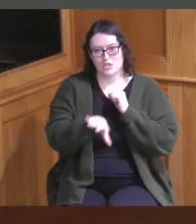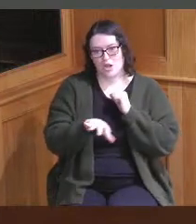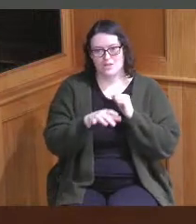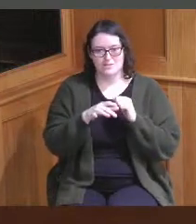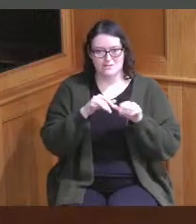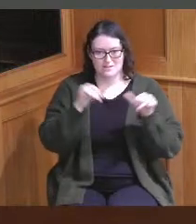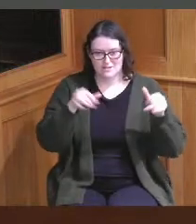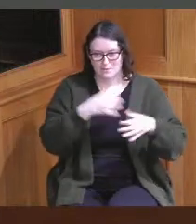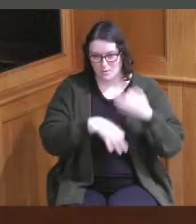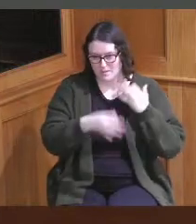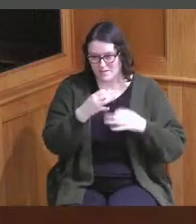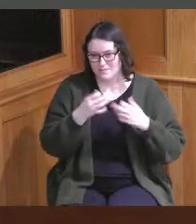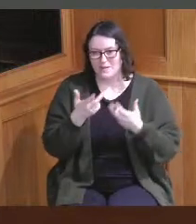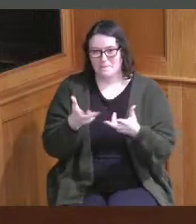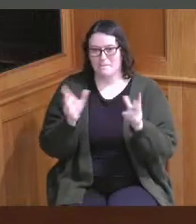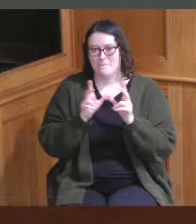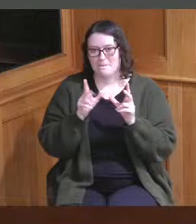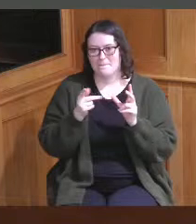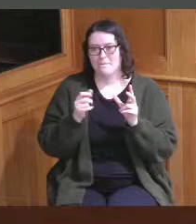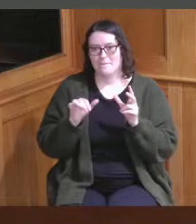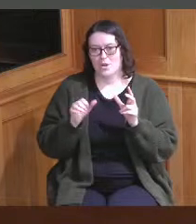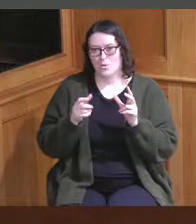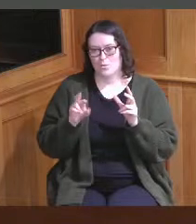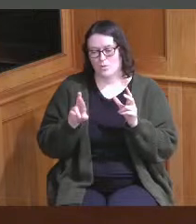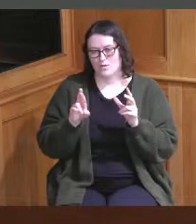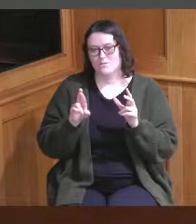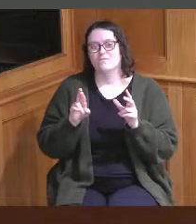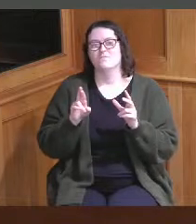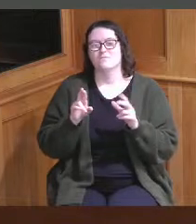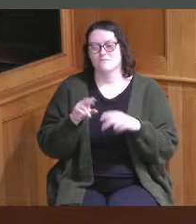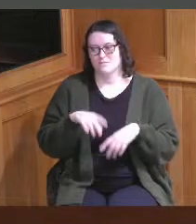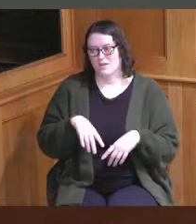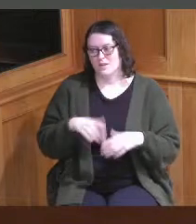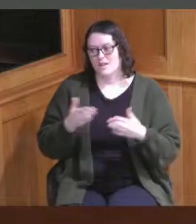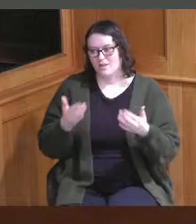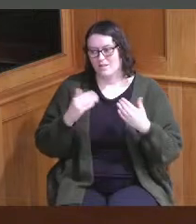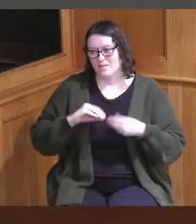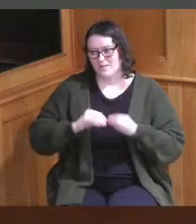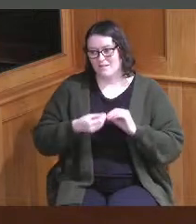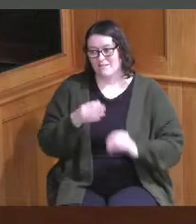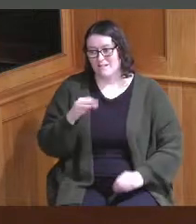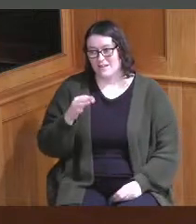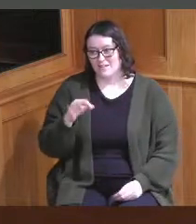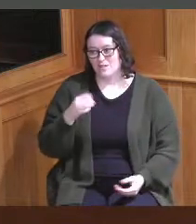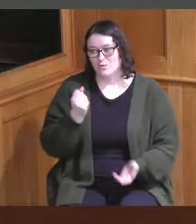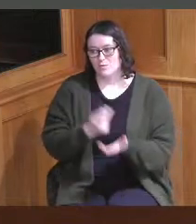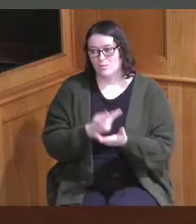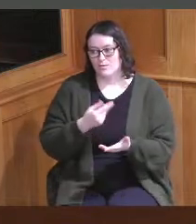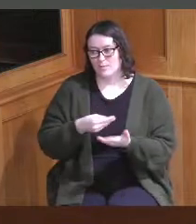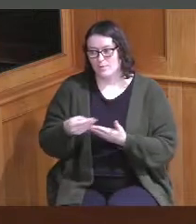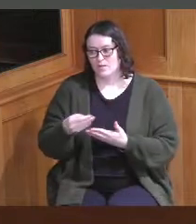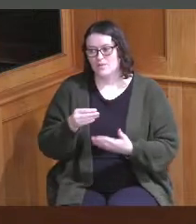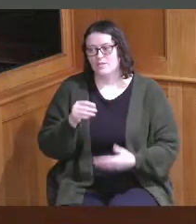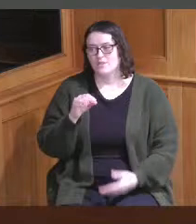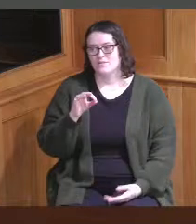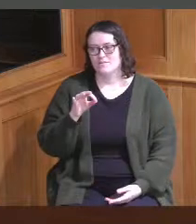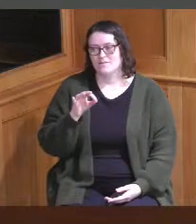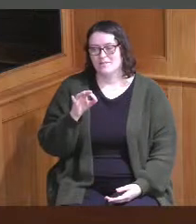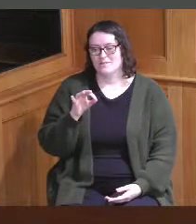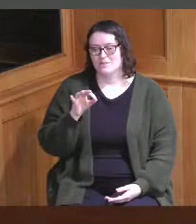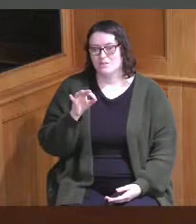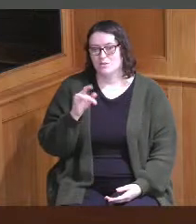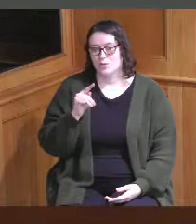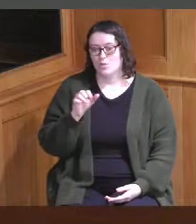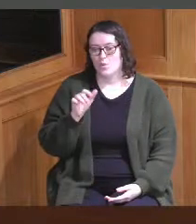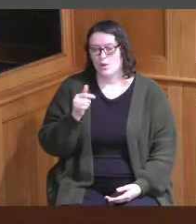Stadium for $105,000. Item 19 is a resolution authorizing the purchase of a Toyota Sienna hybrid